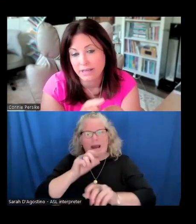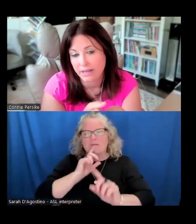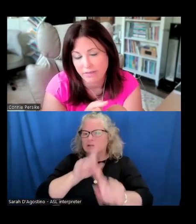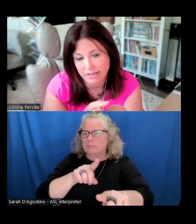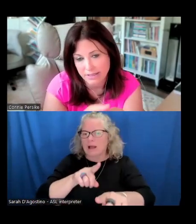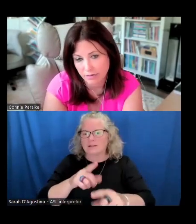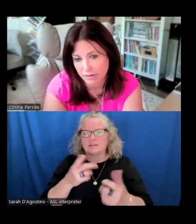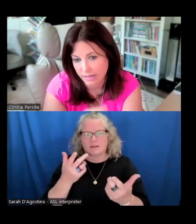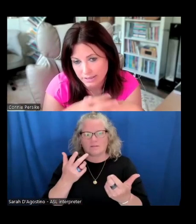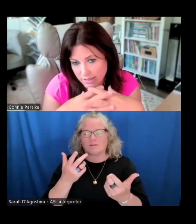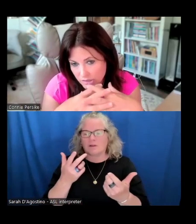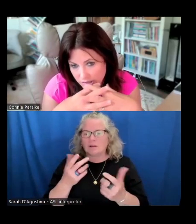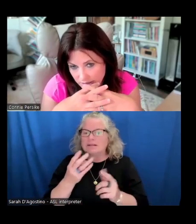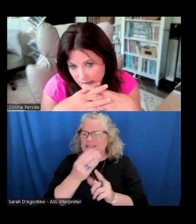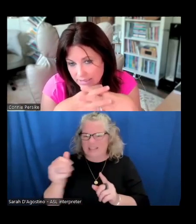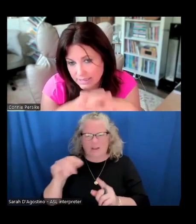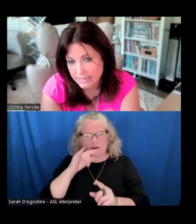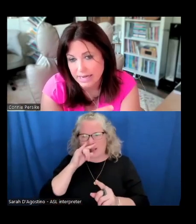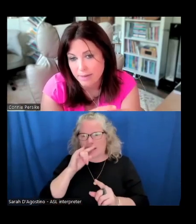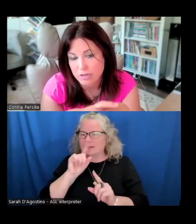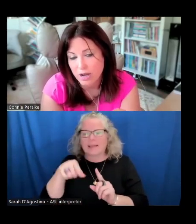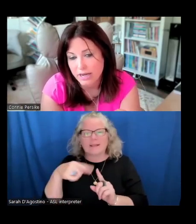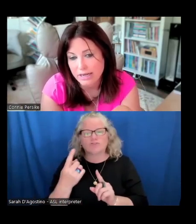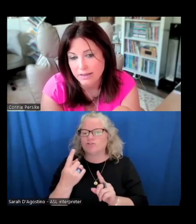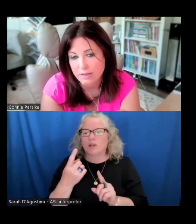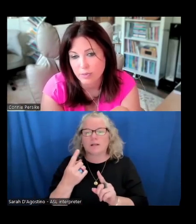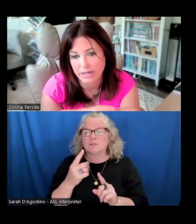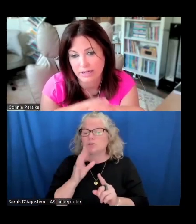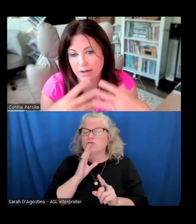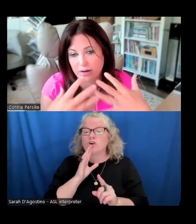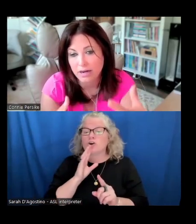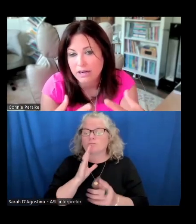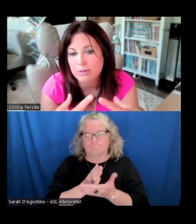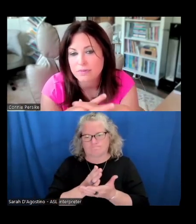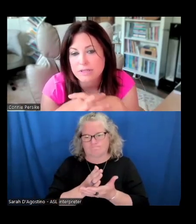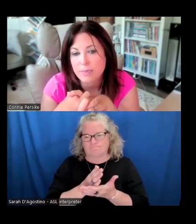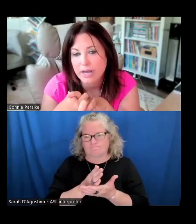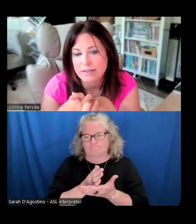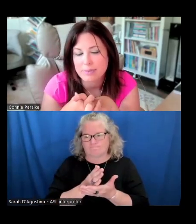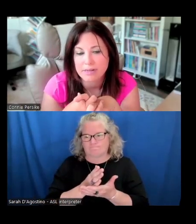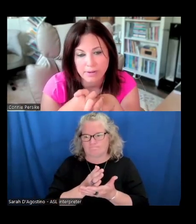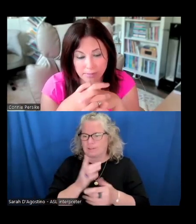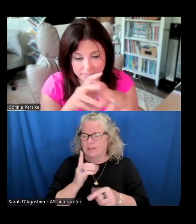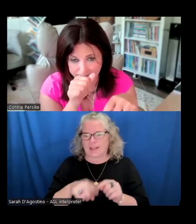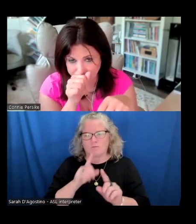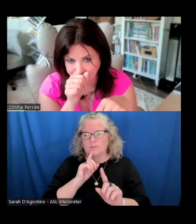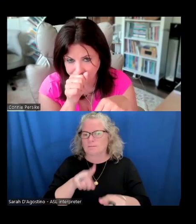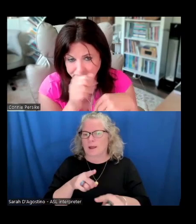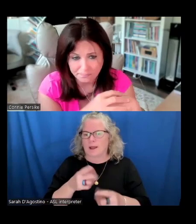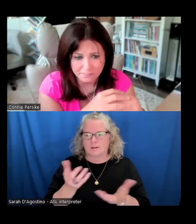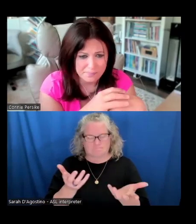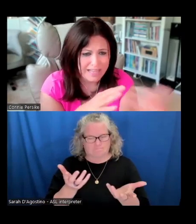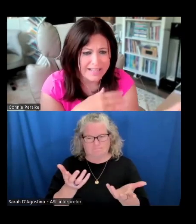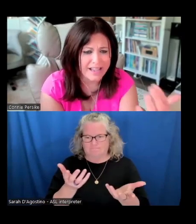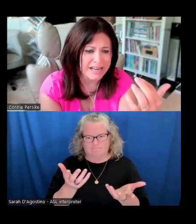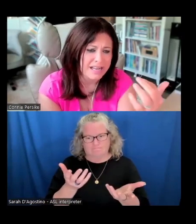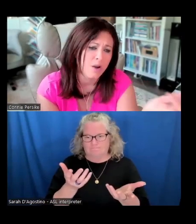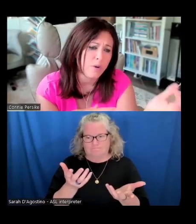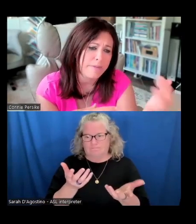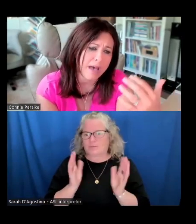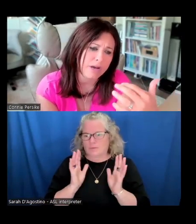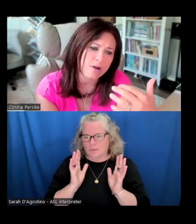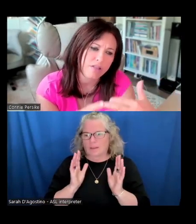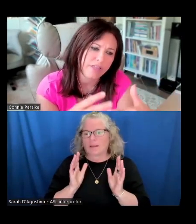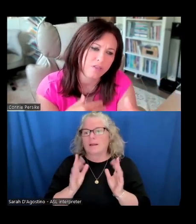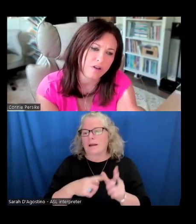non-responsive. I've had several kids that just stop talking at this point and are unable to respond to people. And then